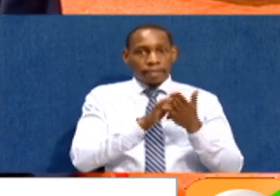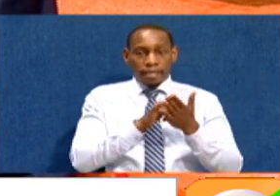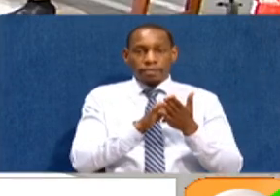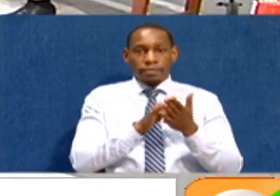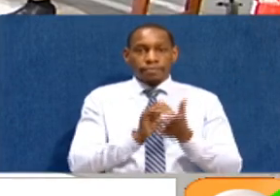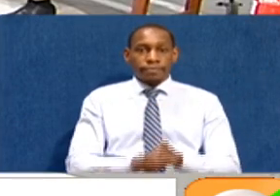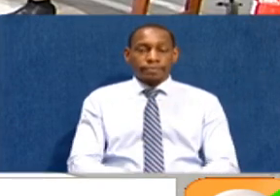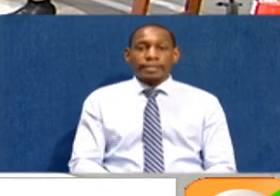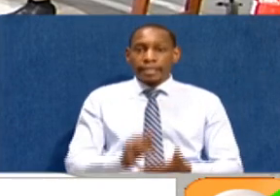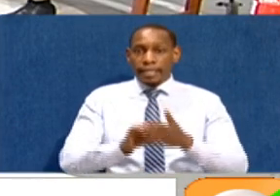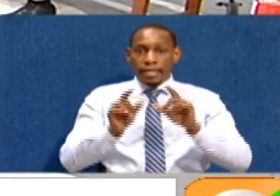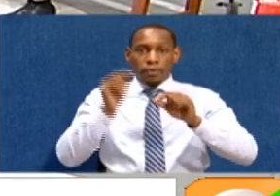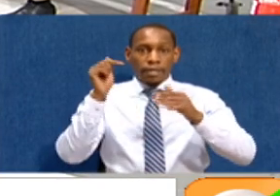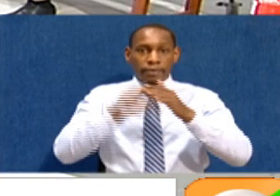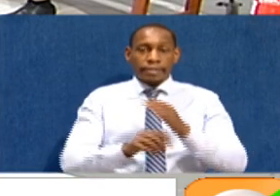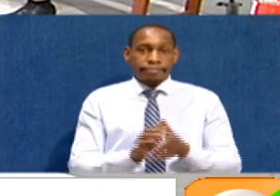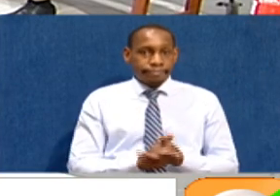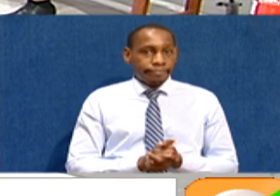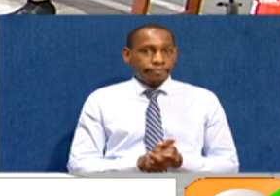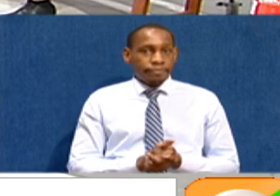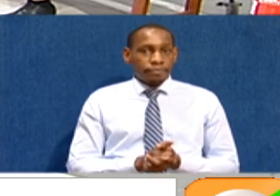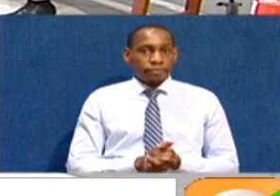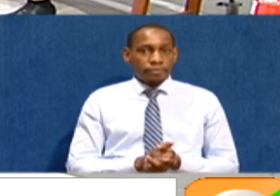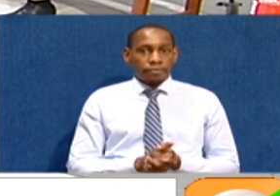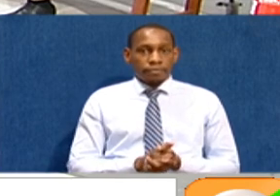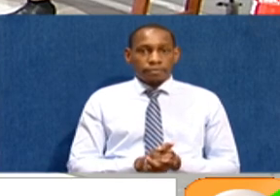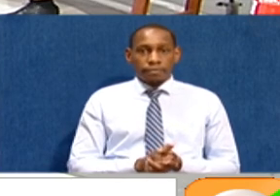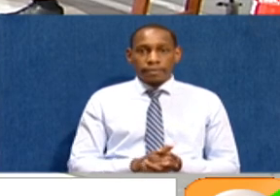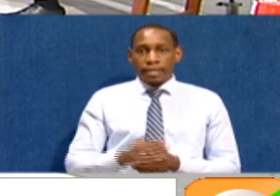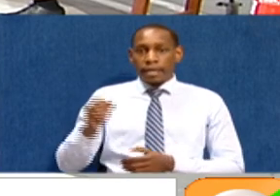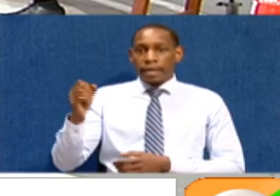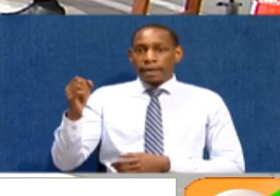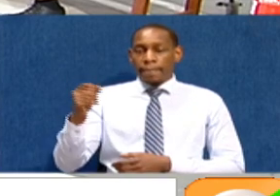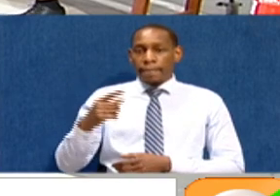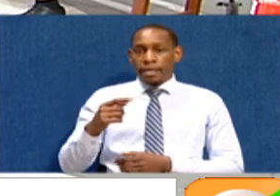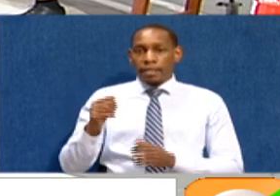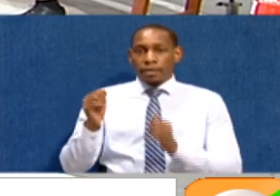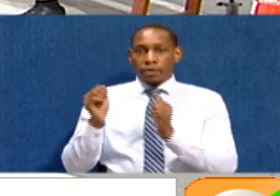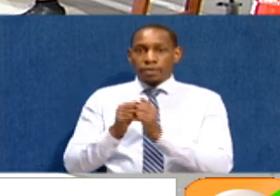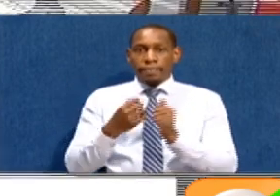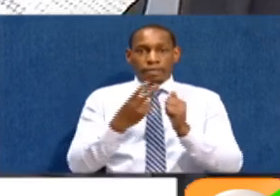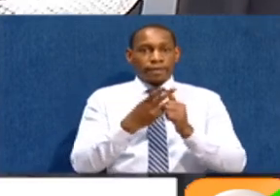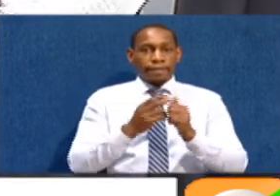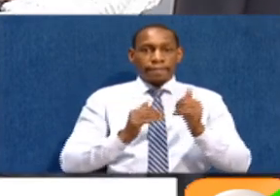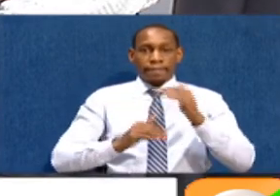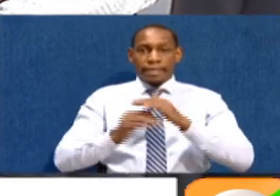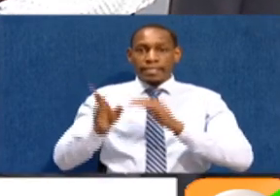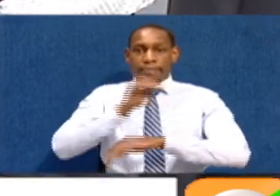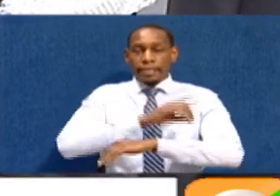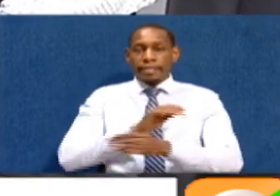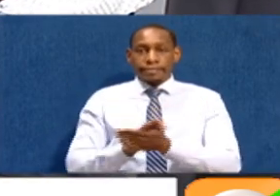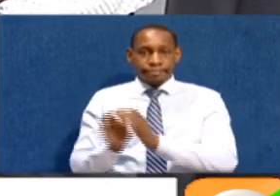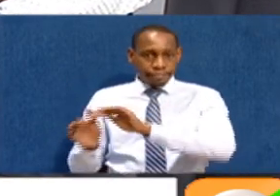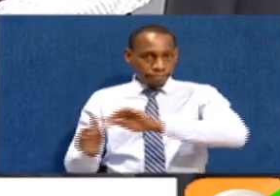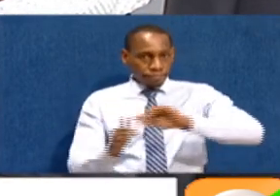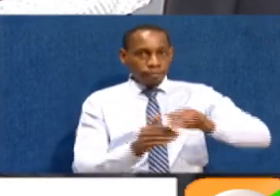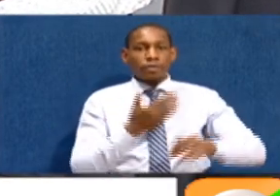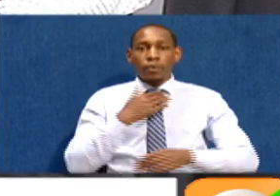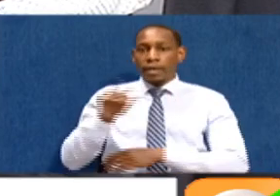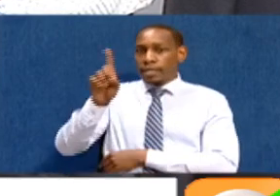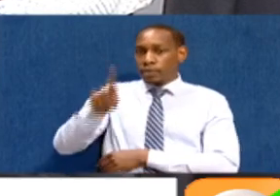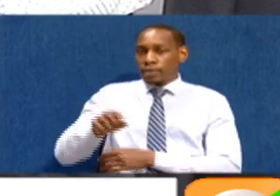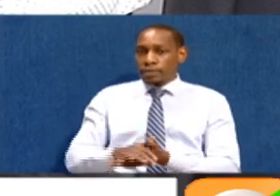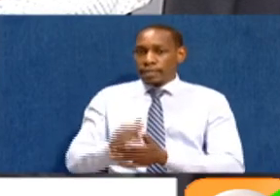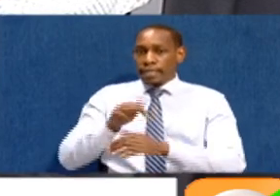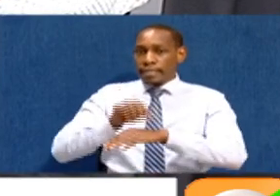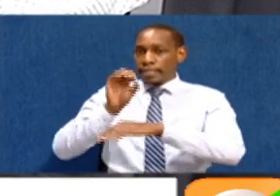Wow, that's deep, epiphany. October 12th deadline. Okay, let me ask you this, in all honesty, and you're